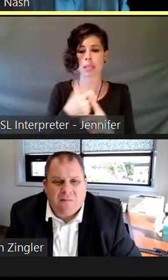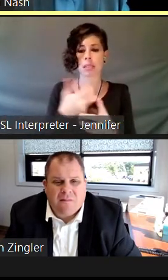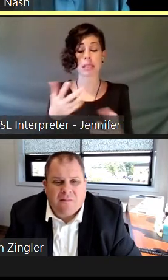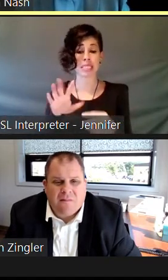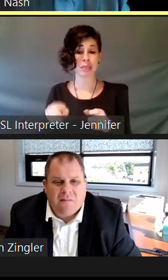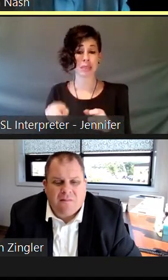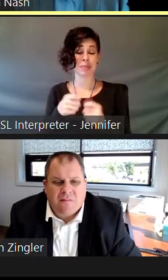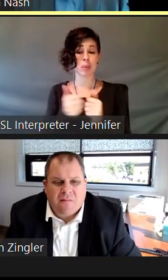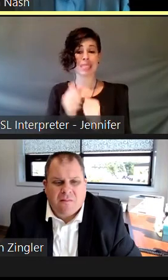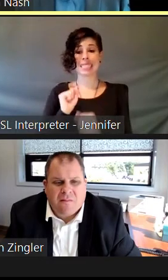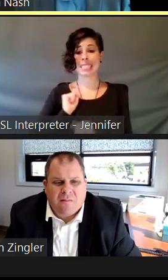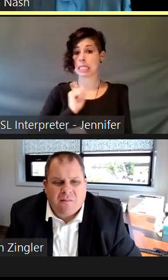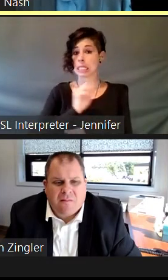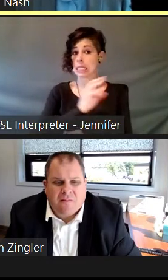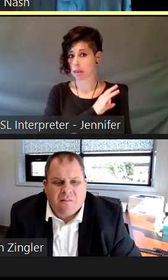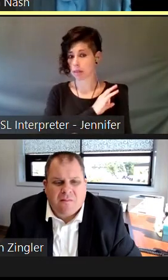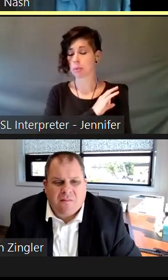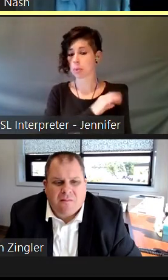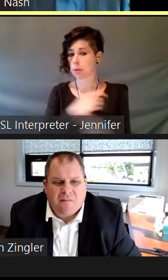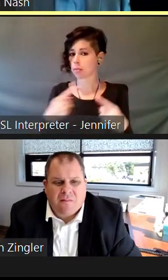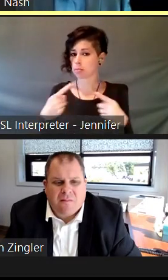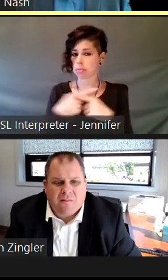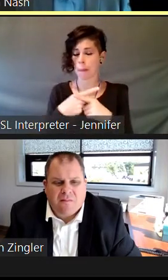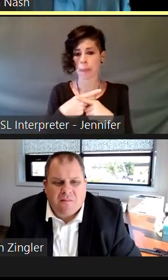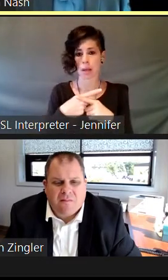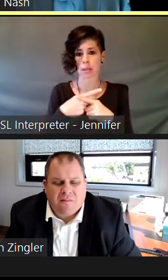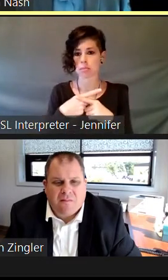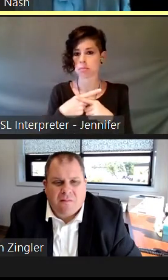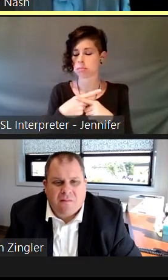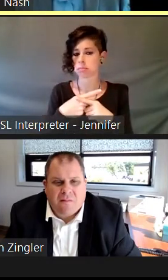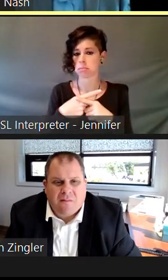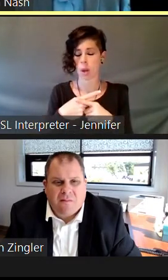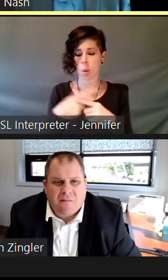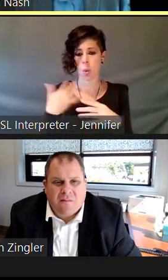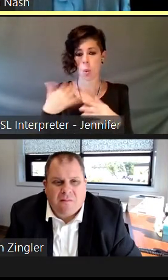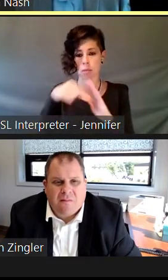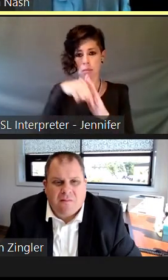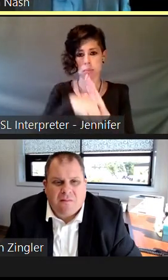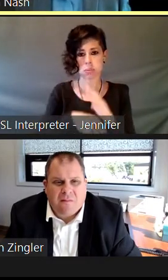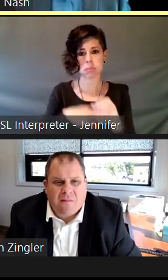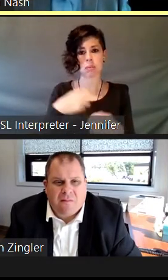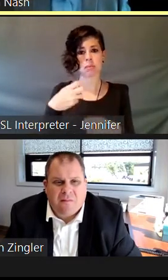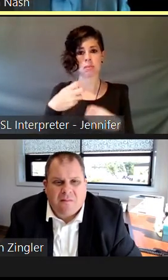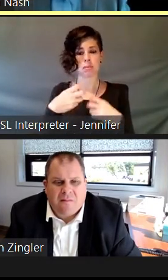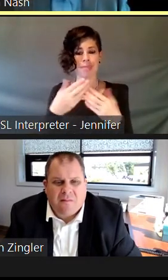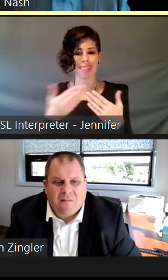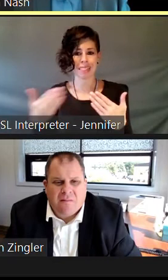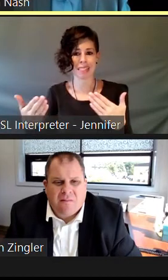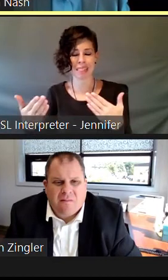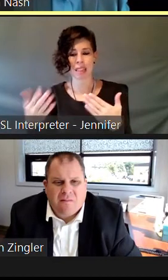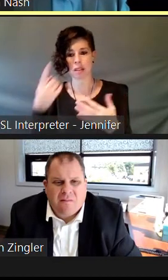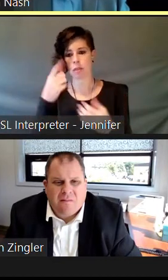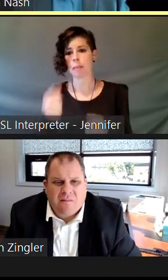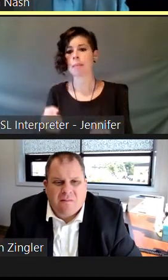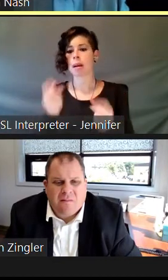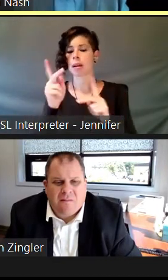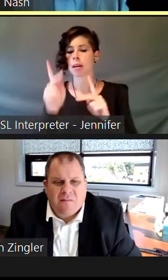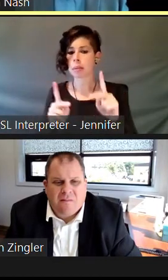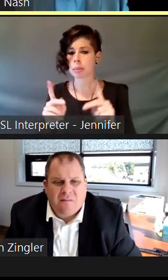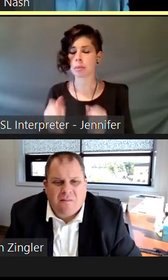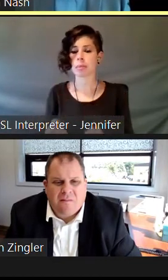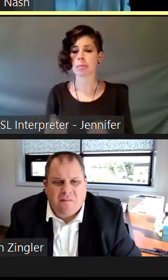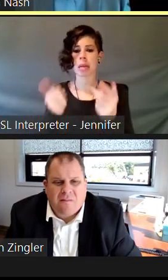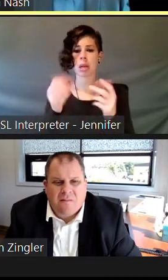it's become a very complex matter for a lot of places and a lot of organizations to recognize that, you